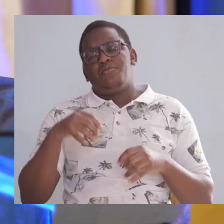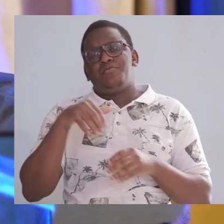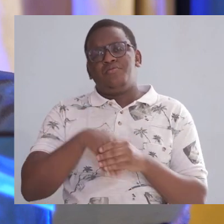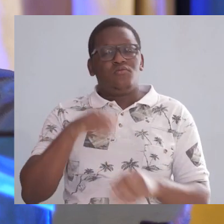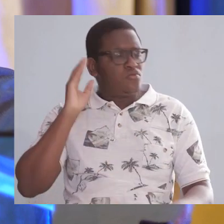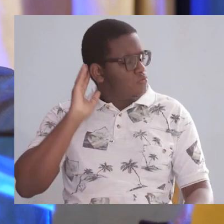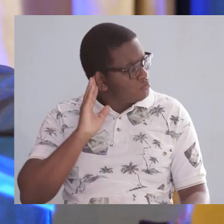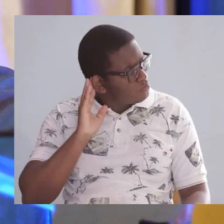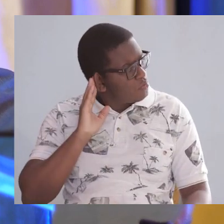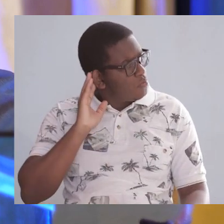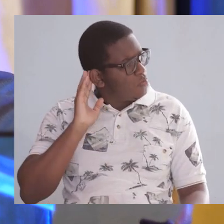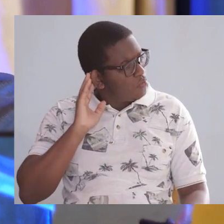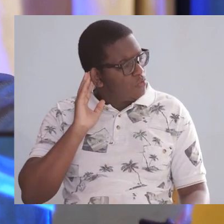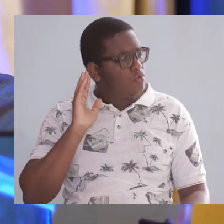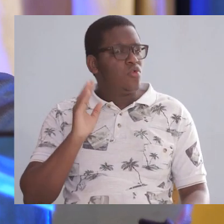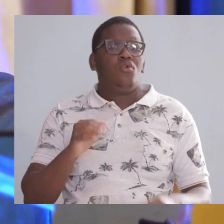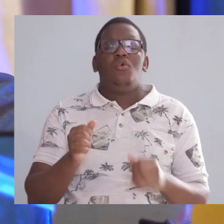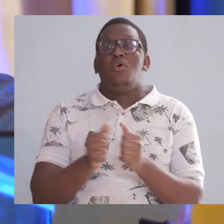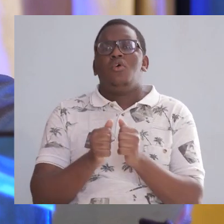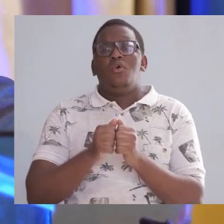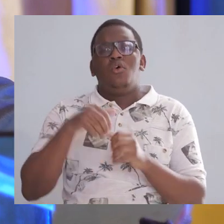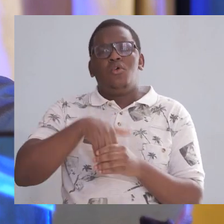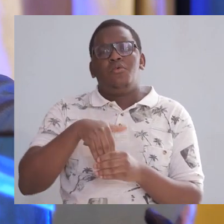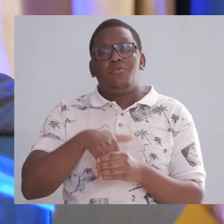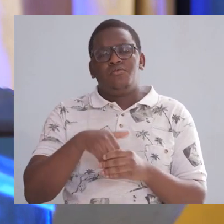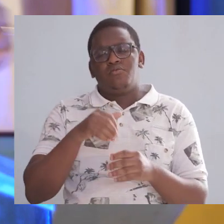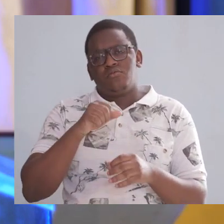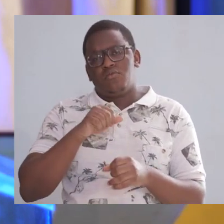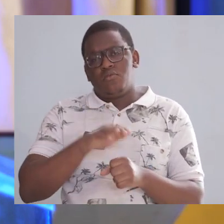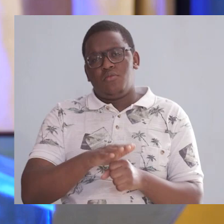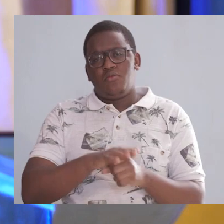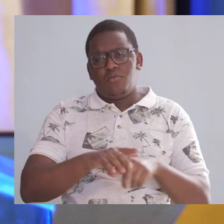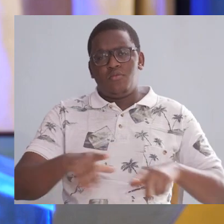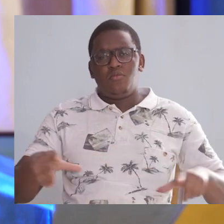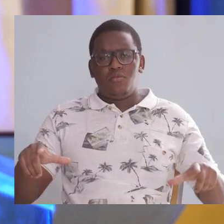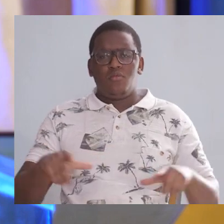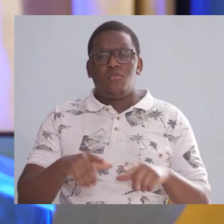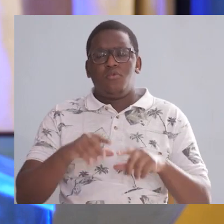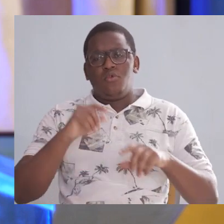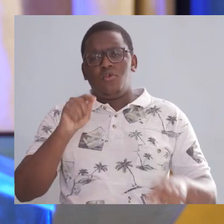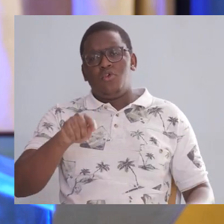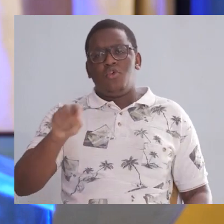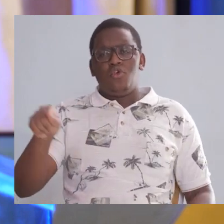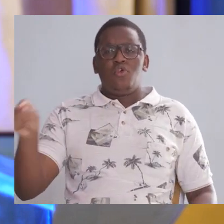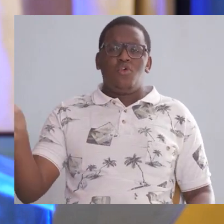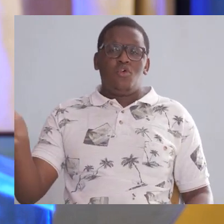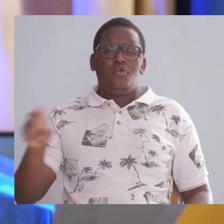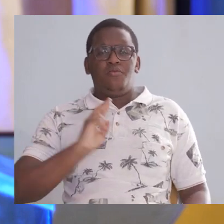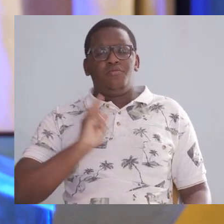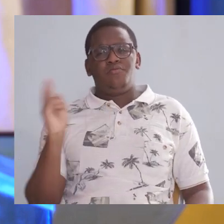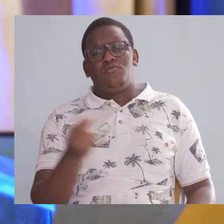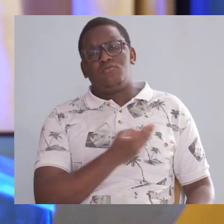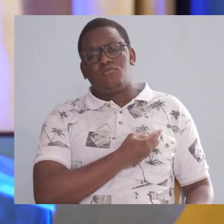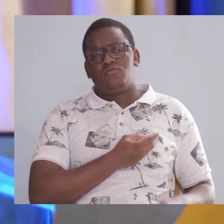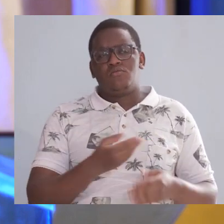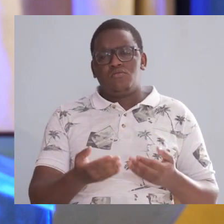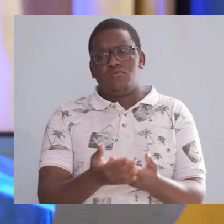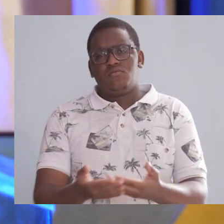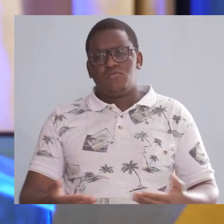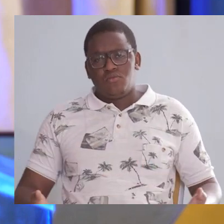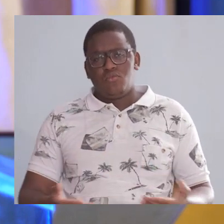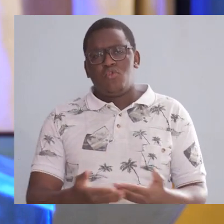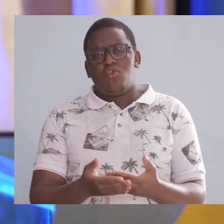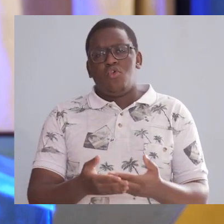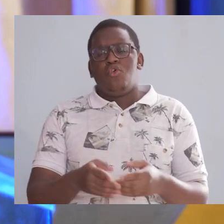hear your word. We pray that, Lord, it may have a place in each and every one of us. Use me as a vessel of honor as I share your word, because I cannot be shared it at